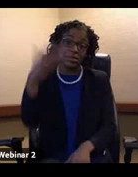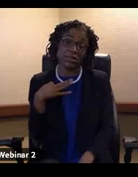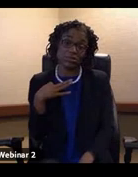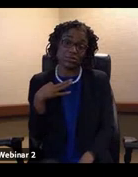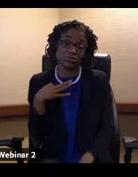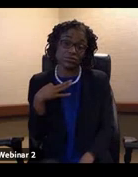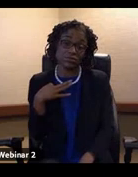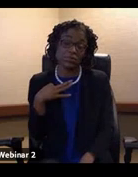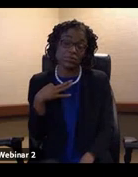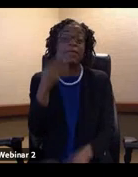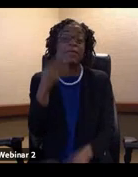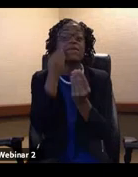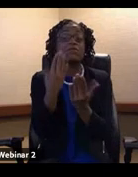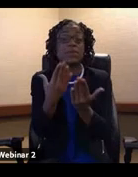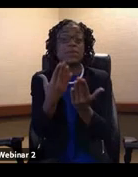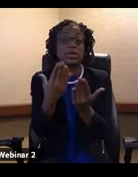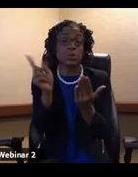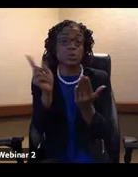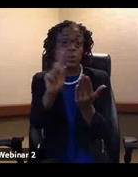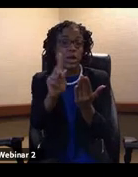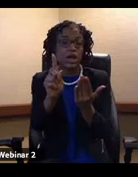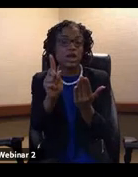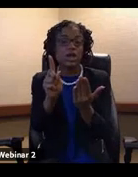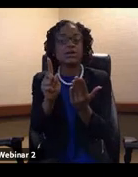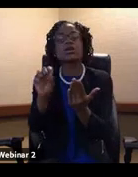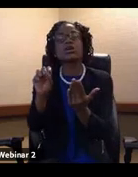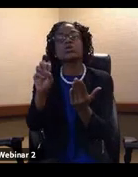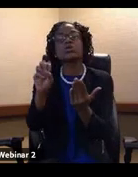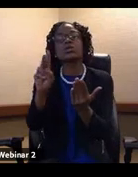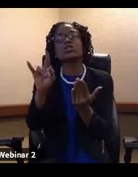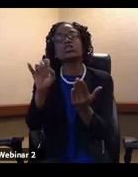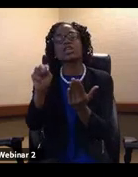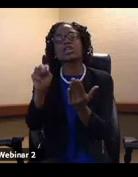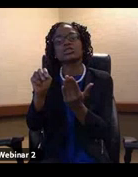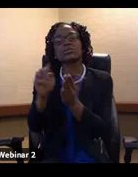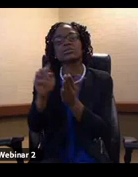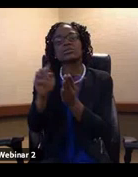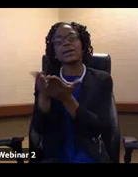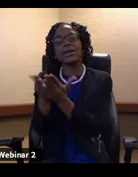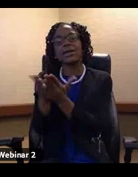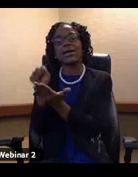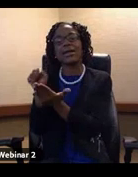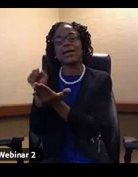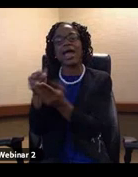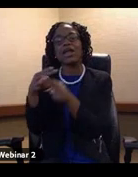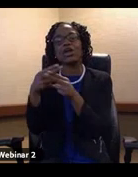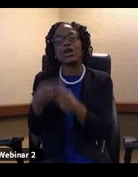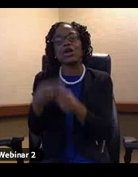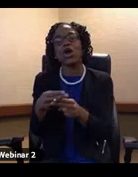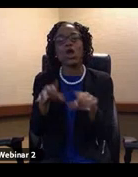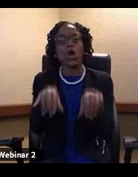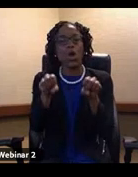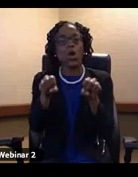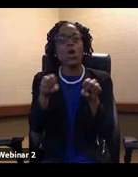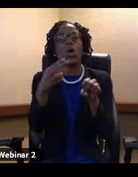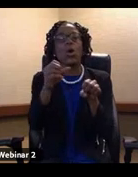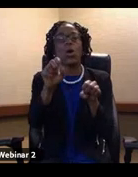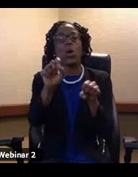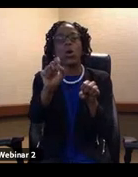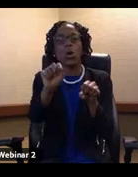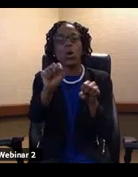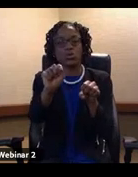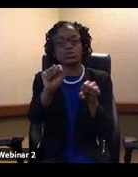application. The information can be found in the section of the Solicitation Companion Guide called Post-Award